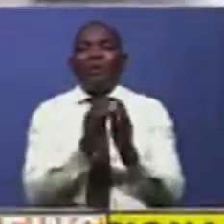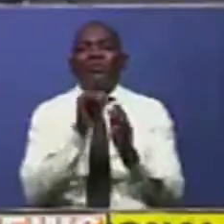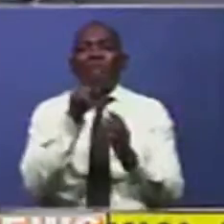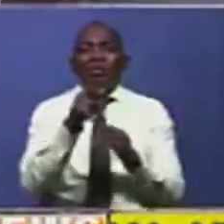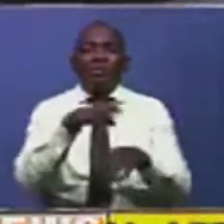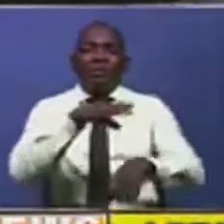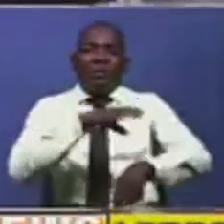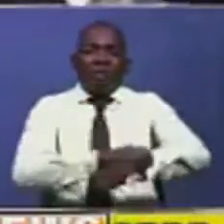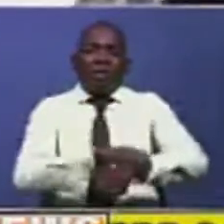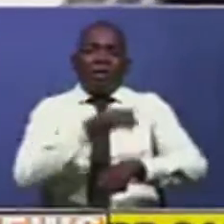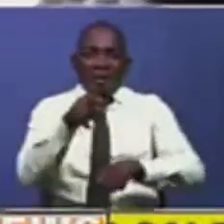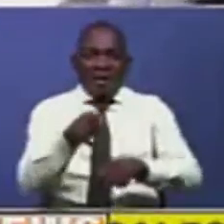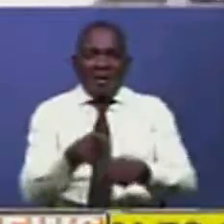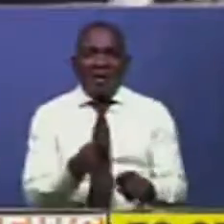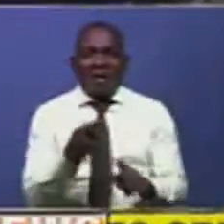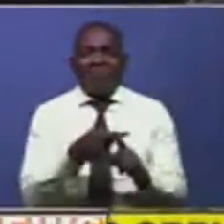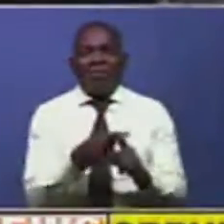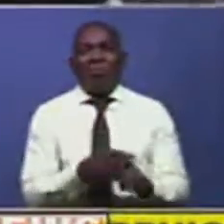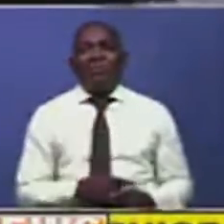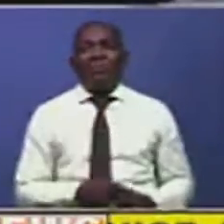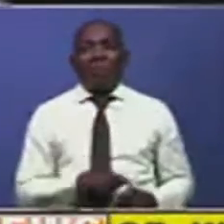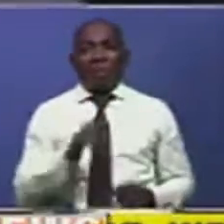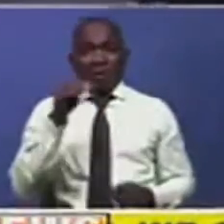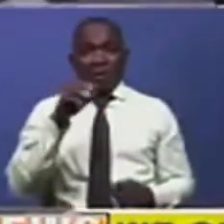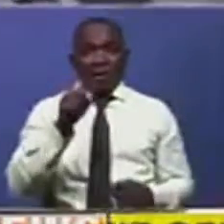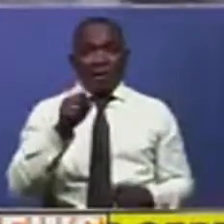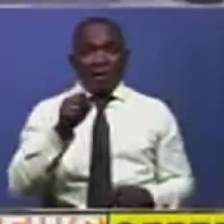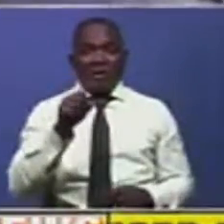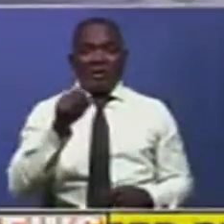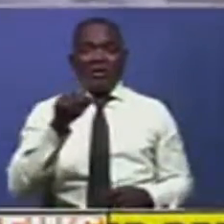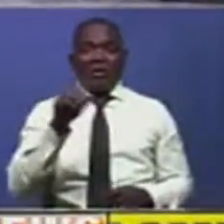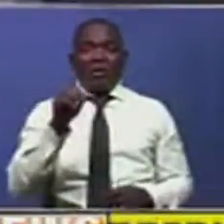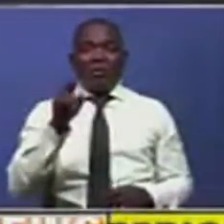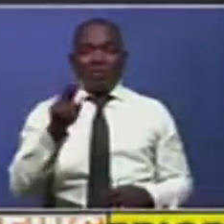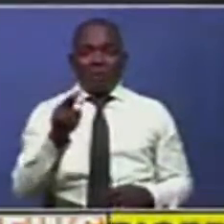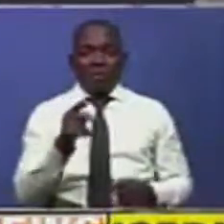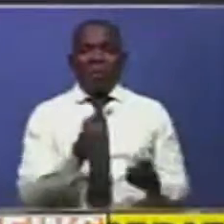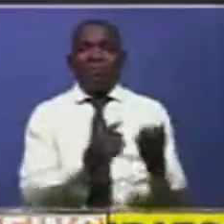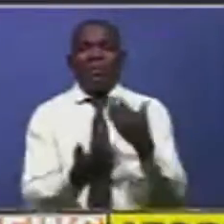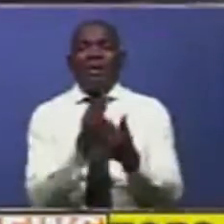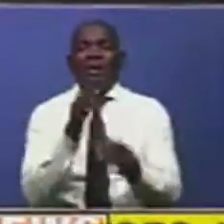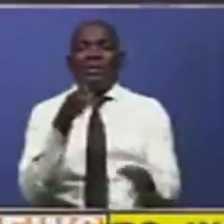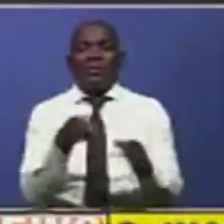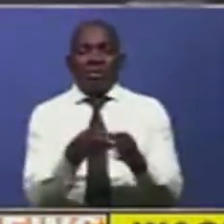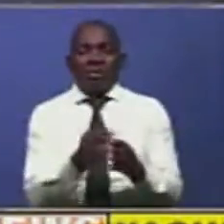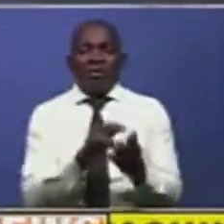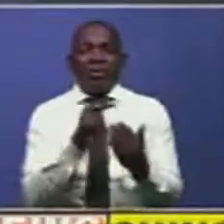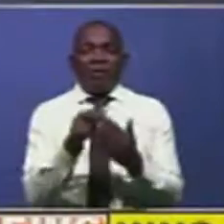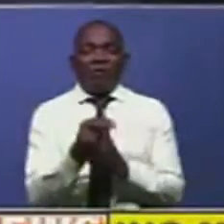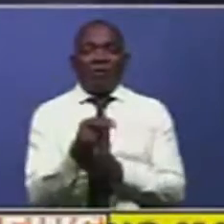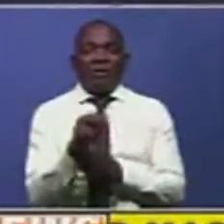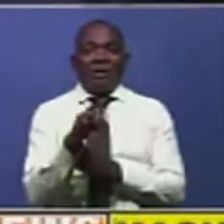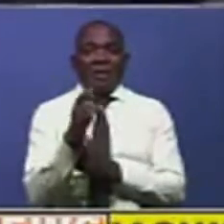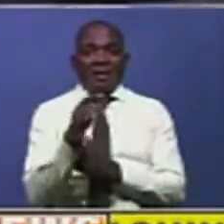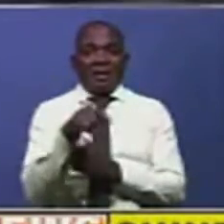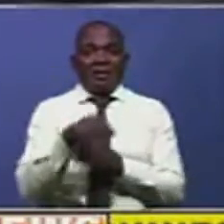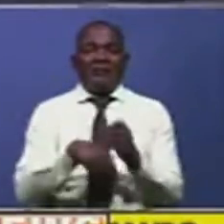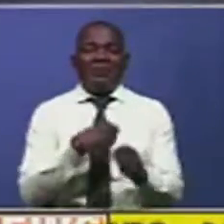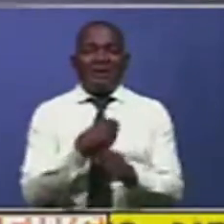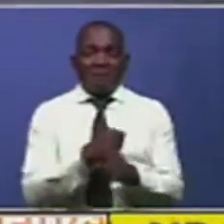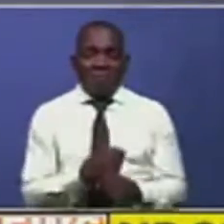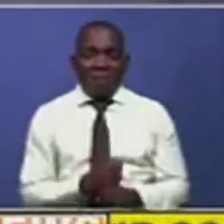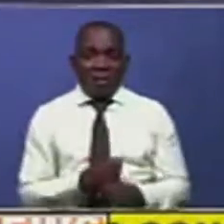the Member of Parliament for Madina, Mr. Francis Xavier Sosu, to appear in court on November 8,